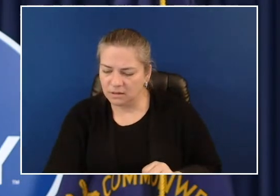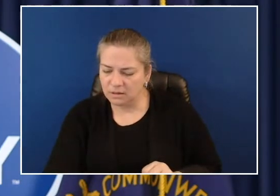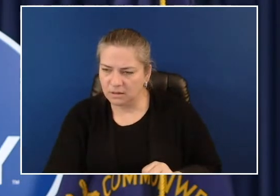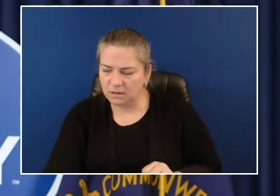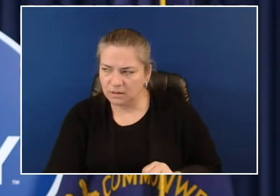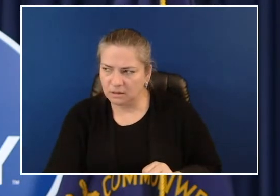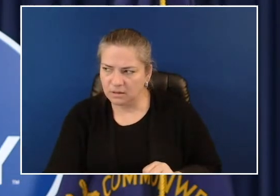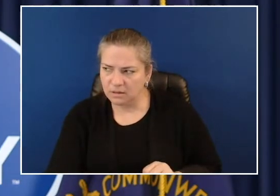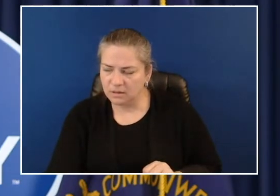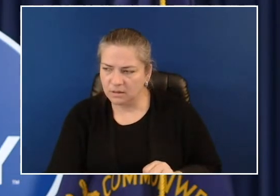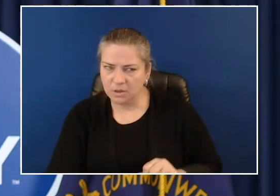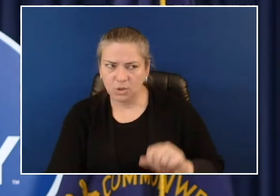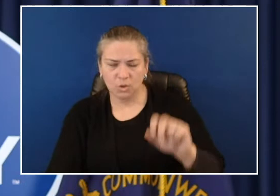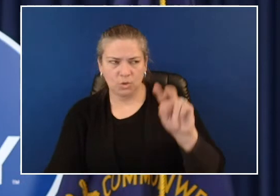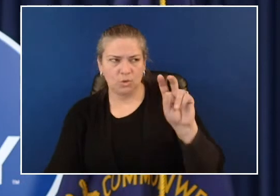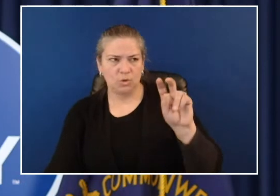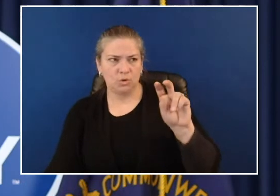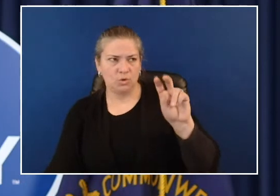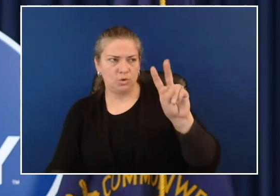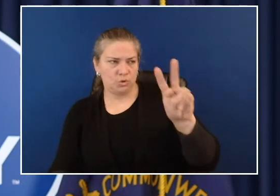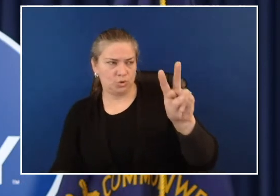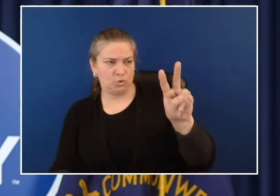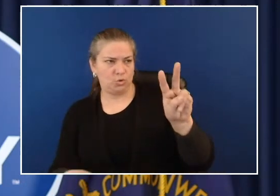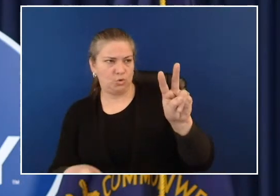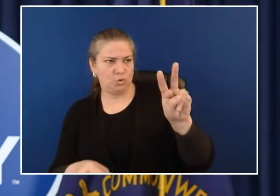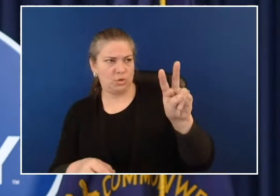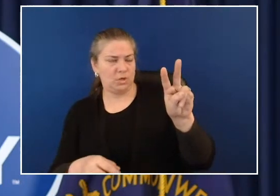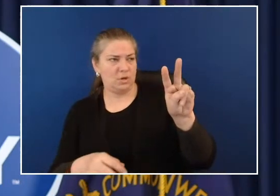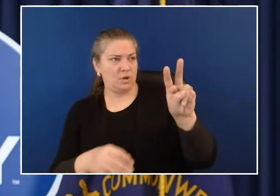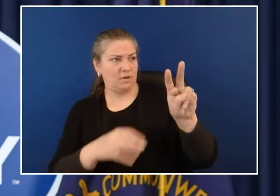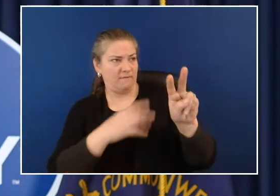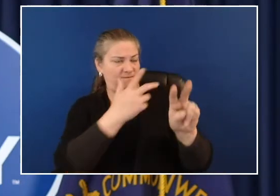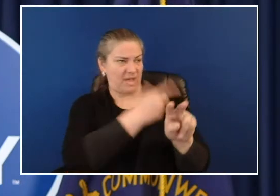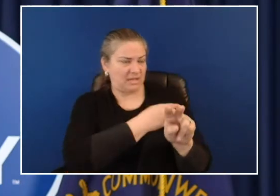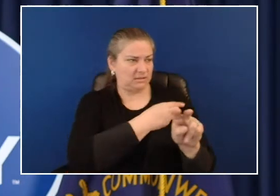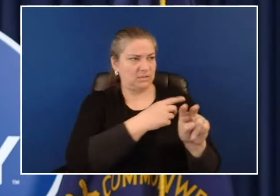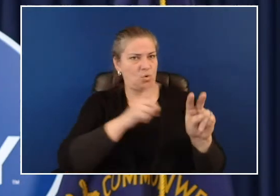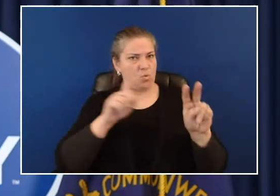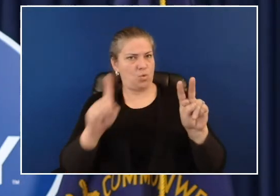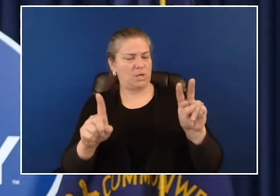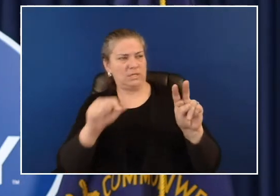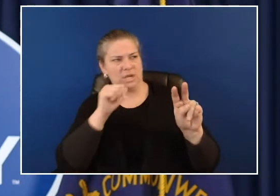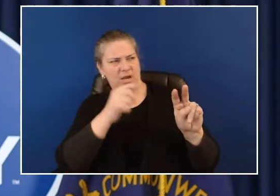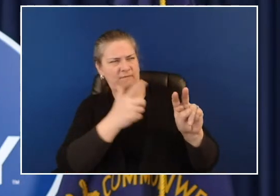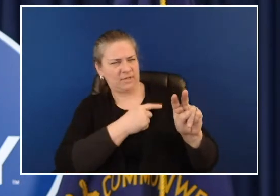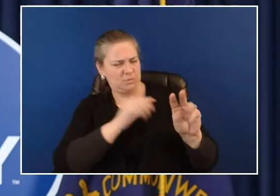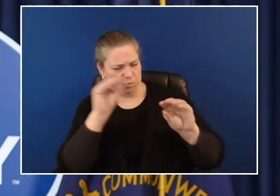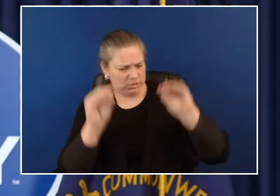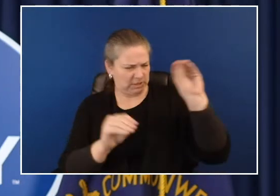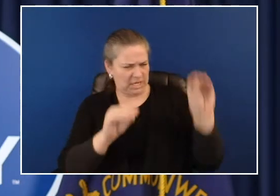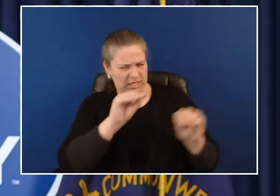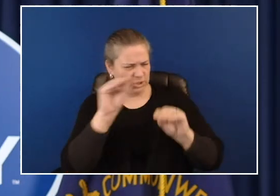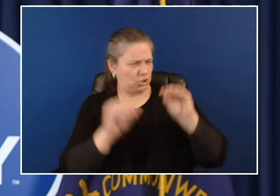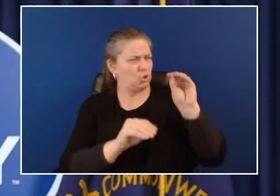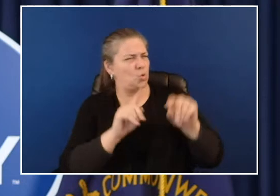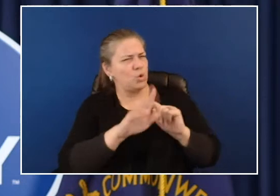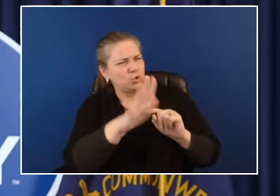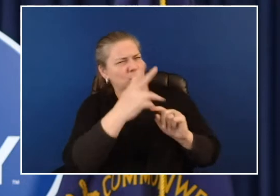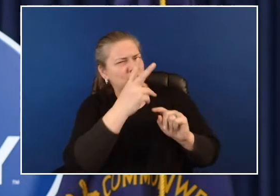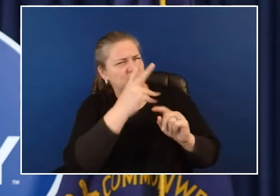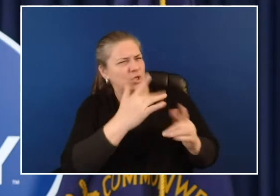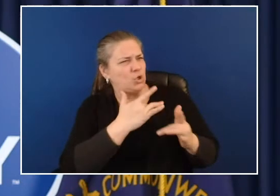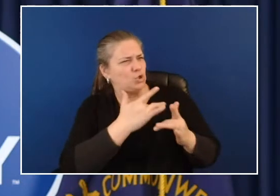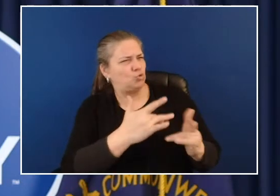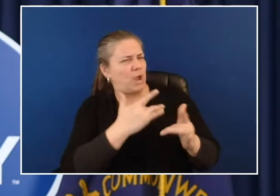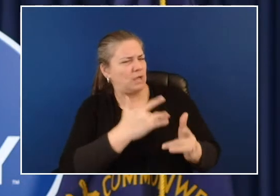versus unvaccinated. Is this just a regional anomaly, or is this a trend that you're seeing elsewhere? And then my